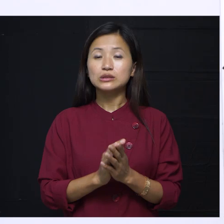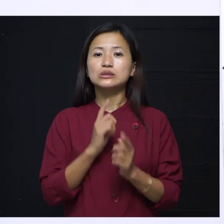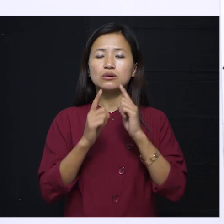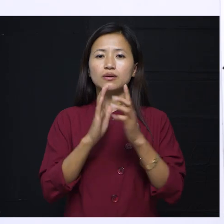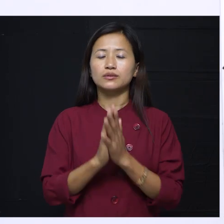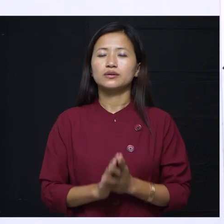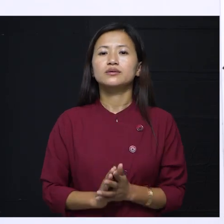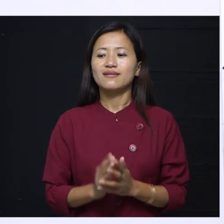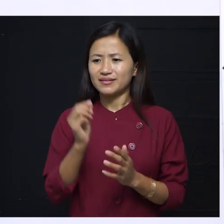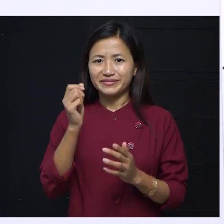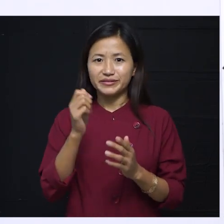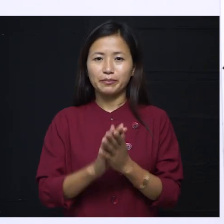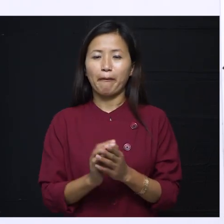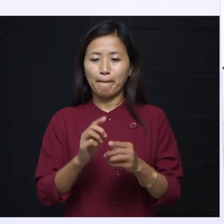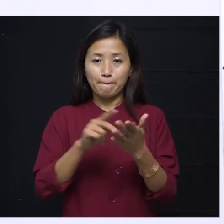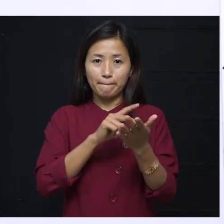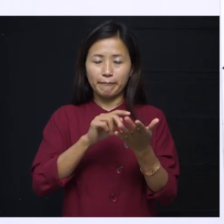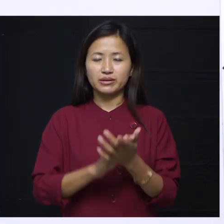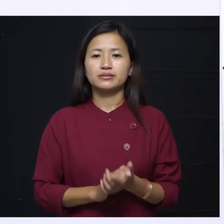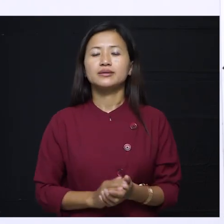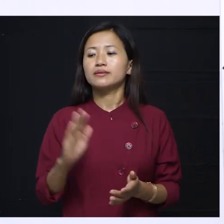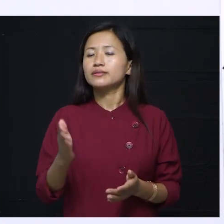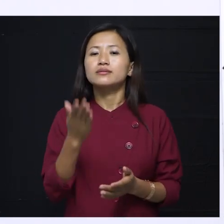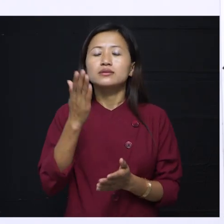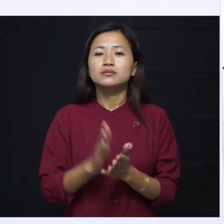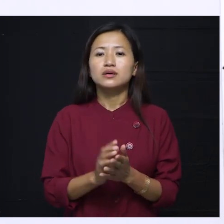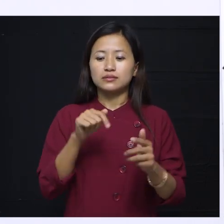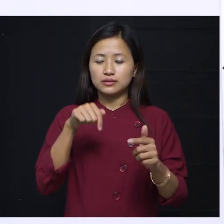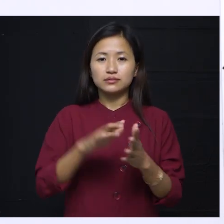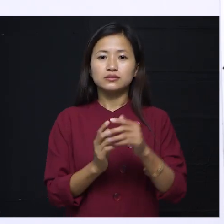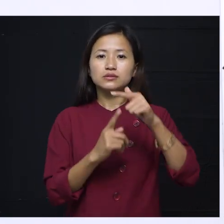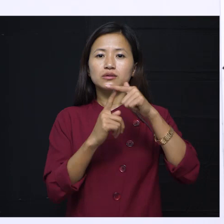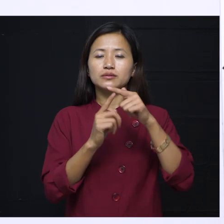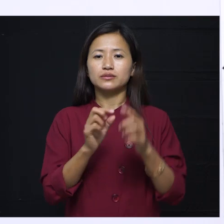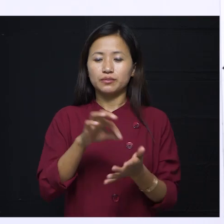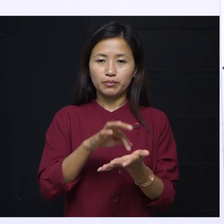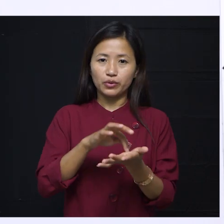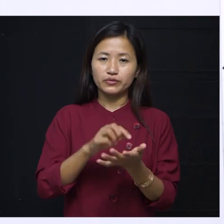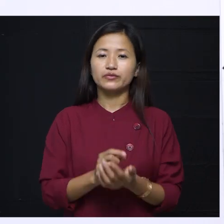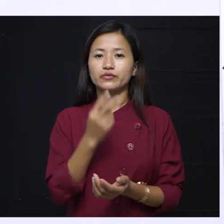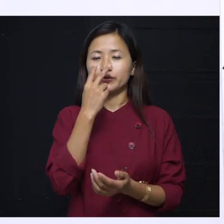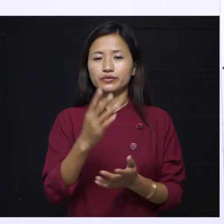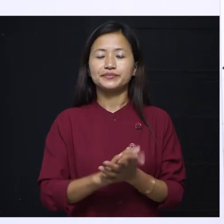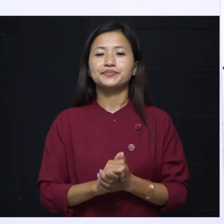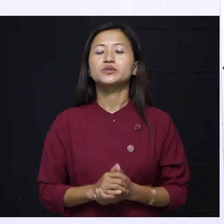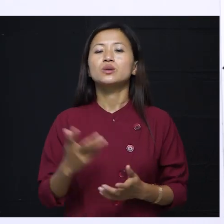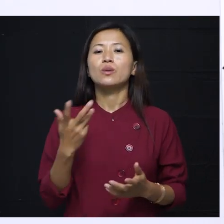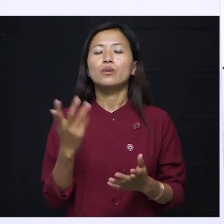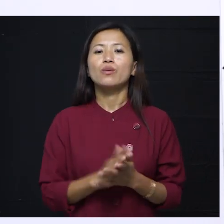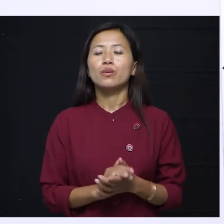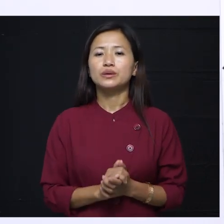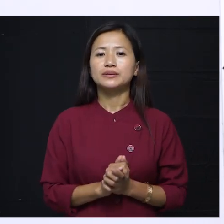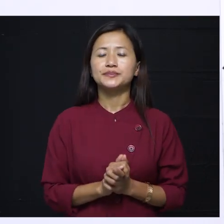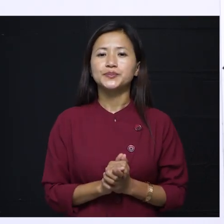tricky part arises. We are going to take a look at this topic from the point of view of writing skills. So what happened, even